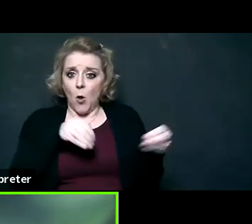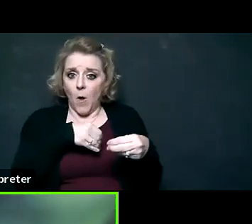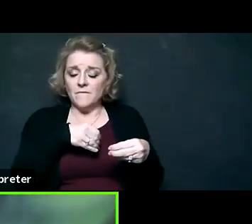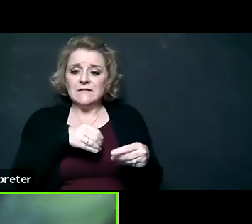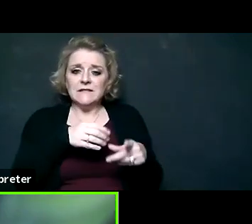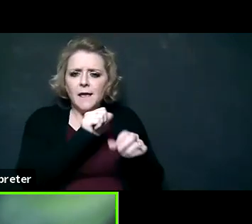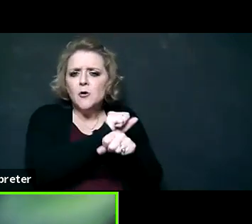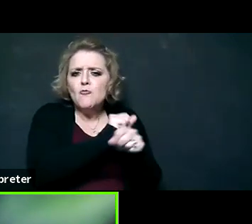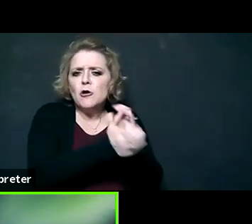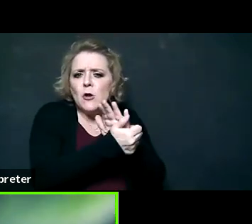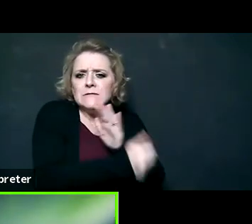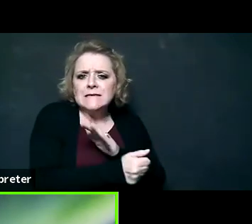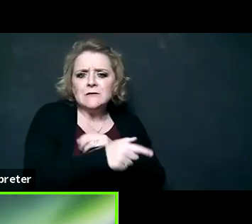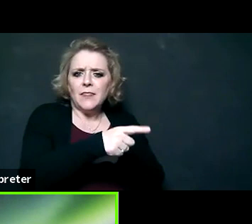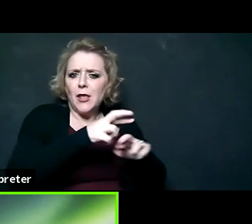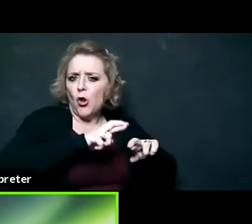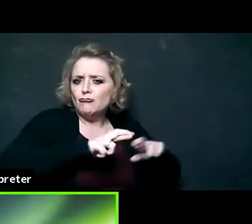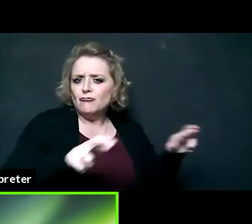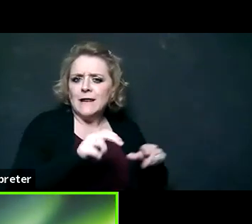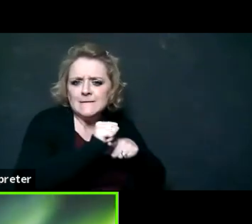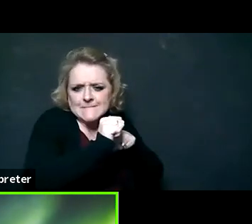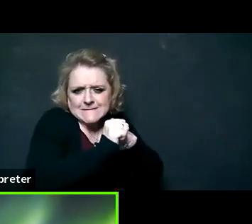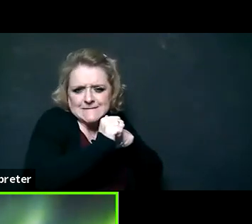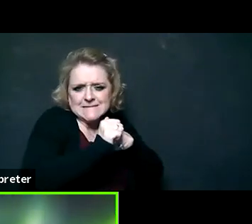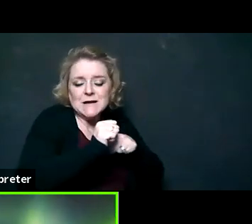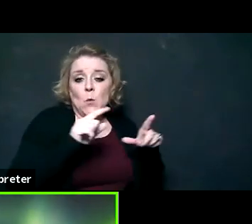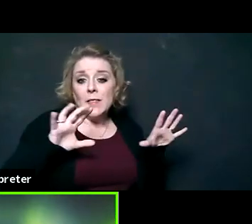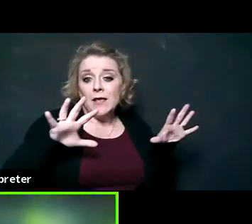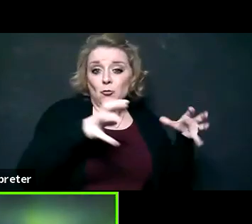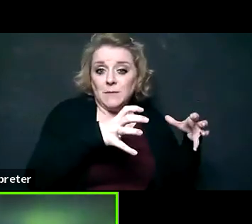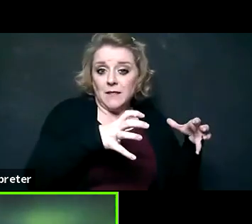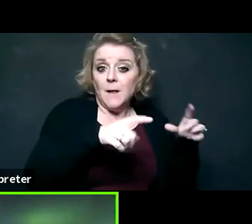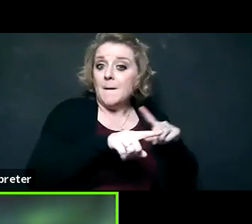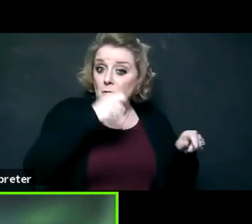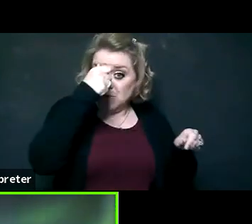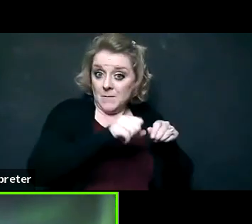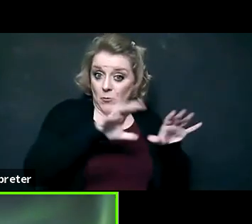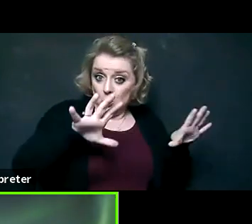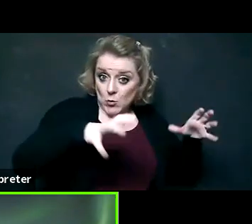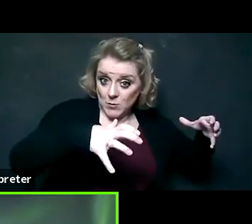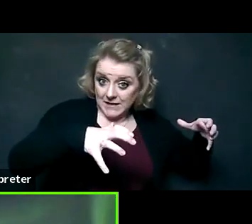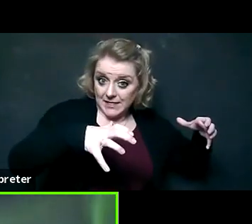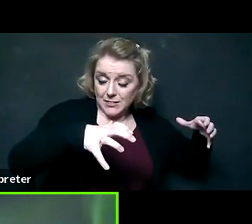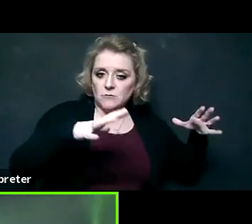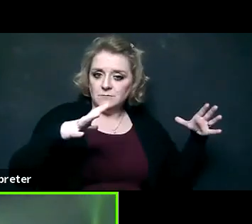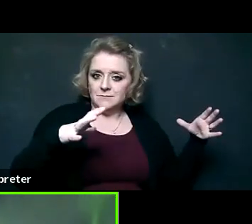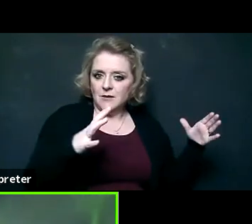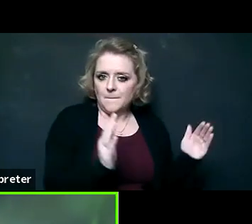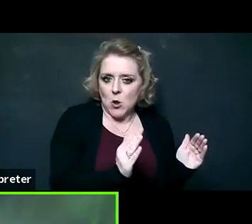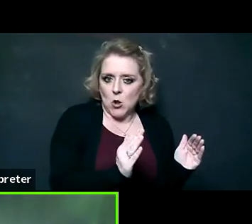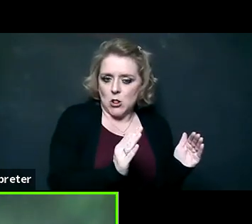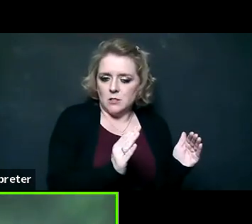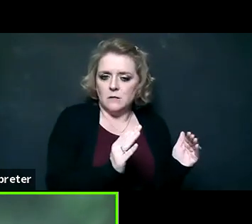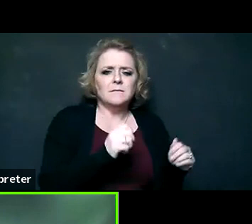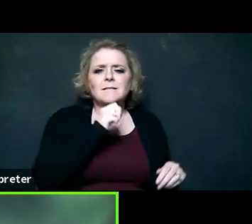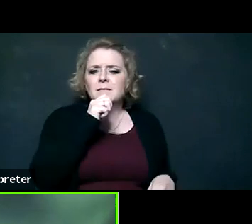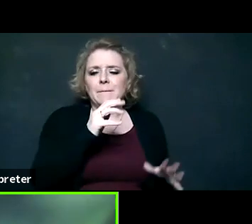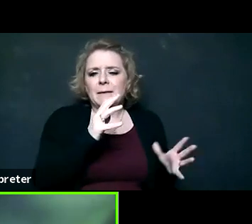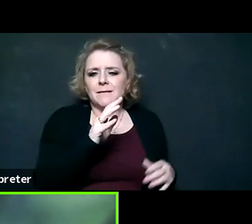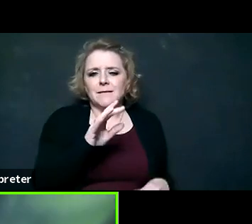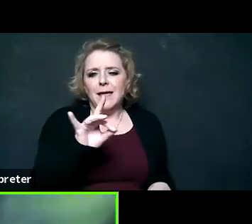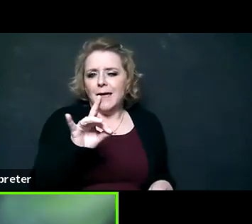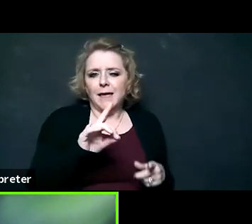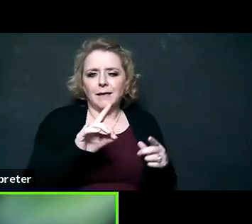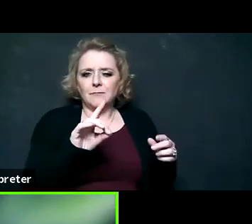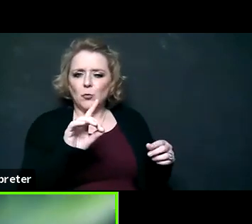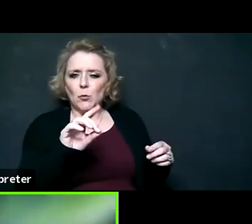get ready when they can group together. But then when you get that group together, you're going to want to control the sizes. You're going to want to have 8 to 10 people with